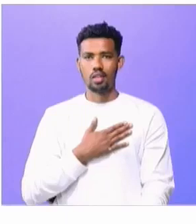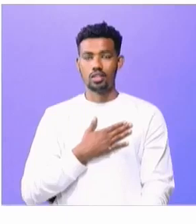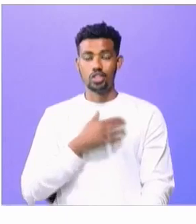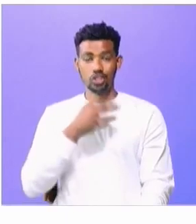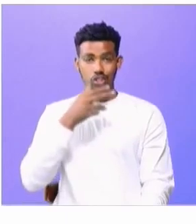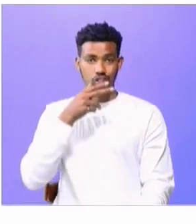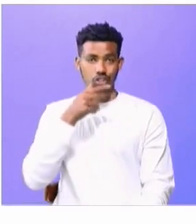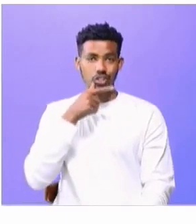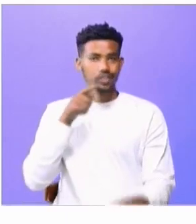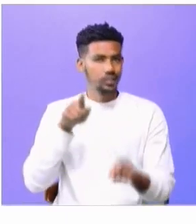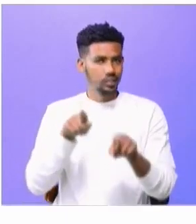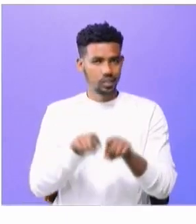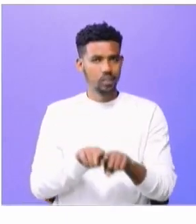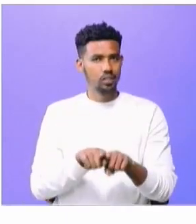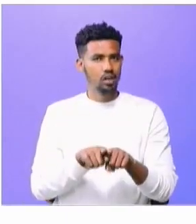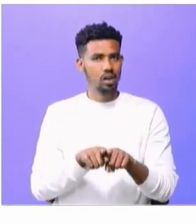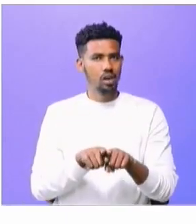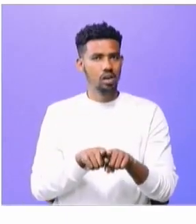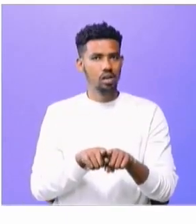sister